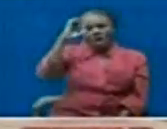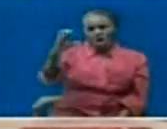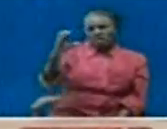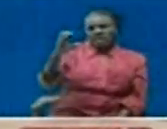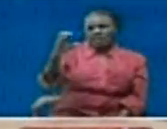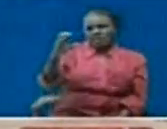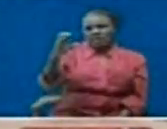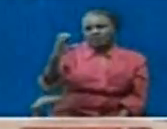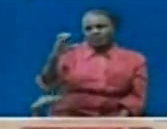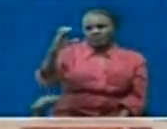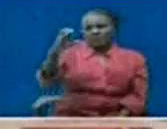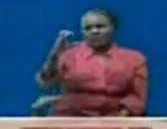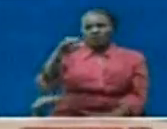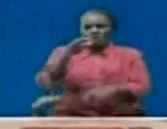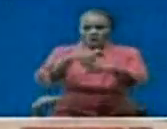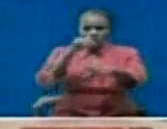call.